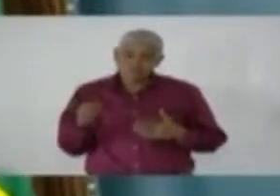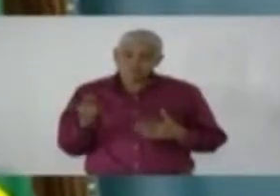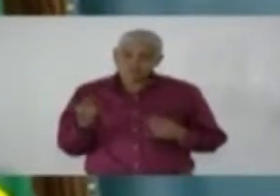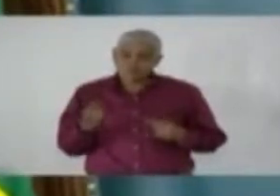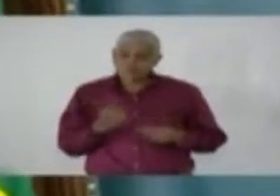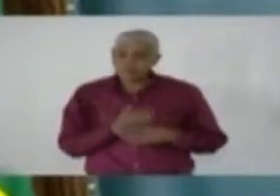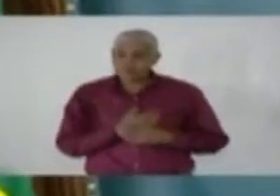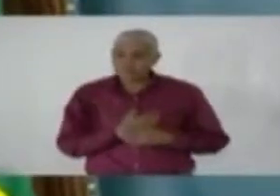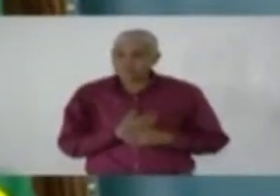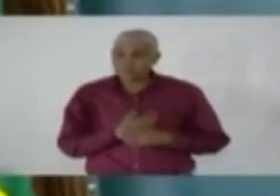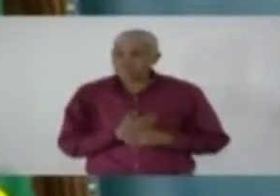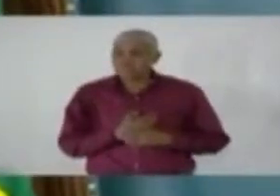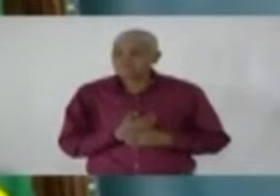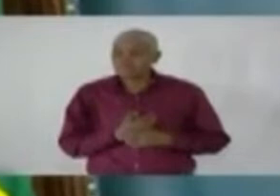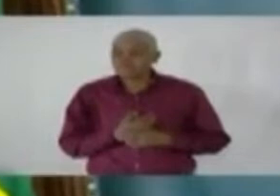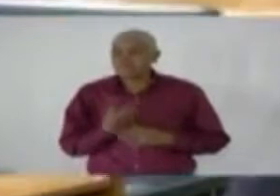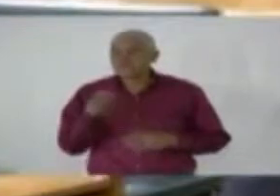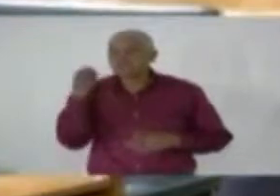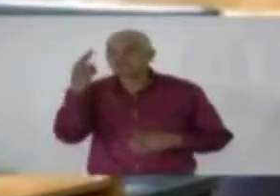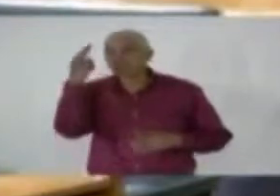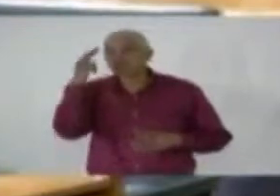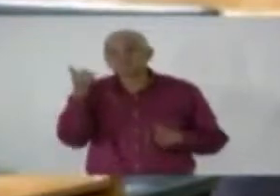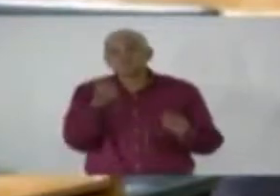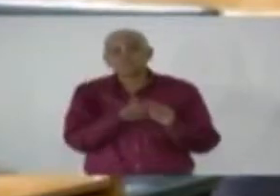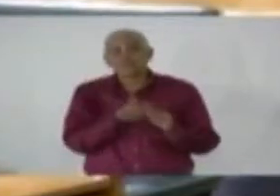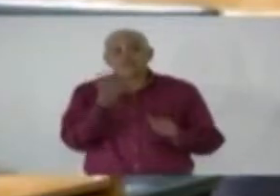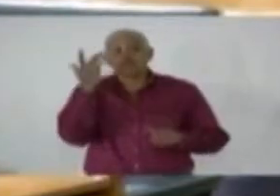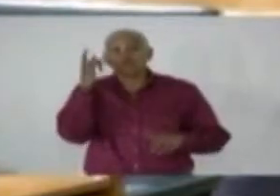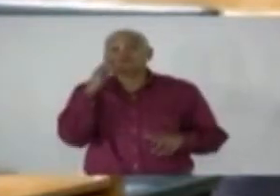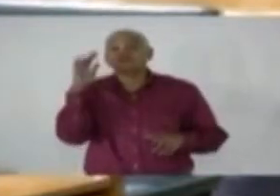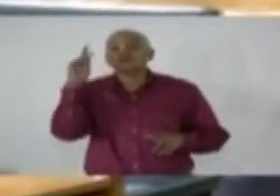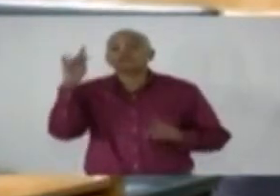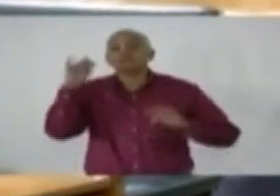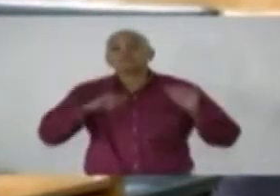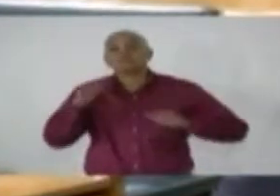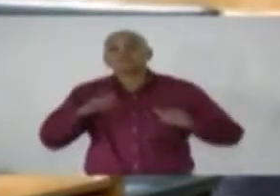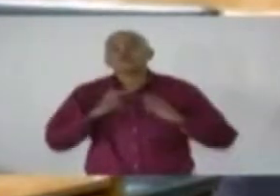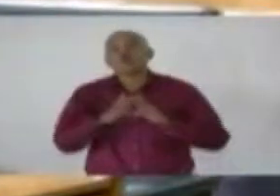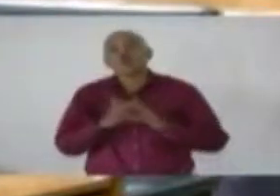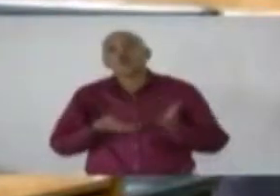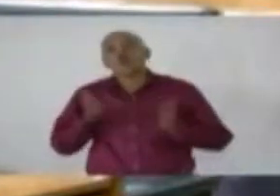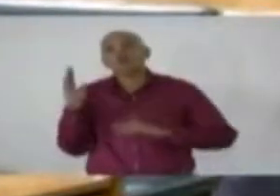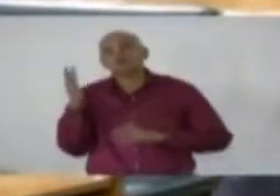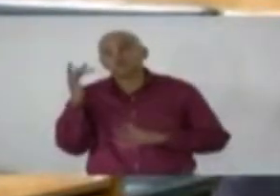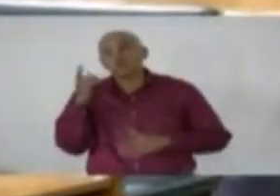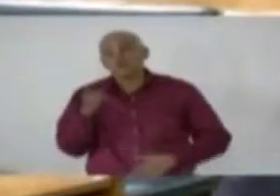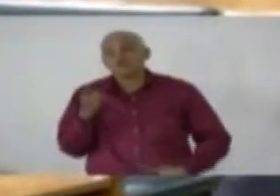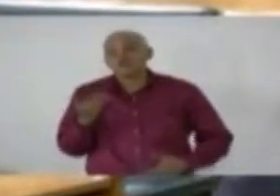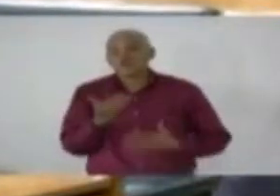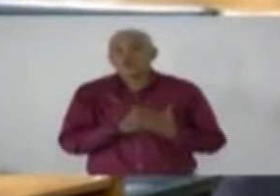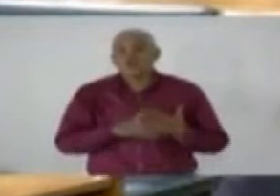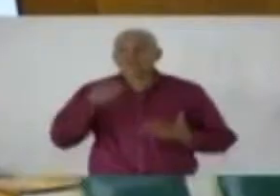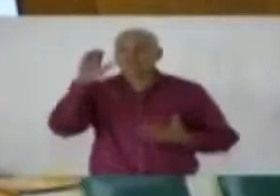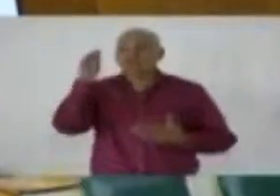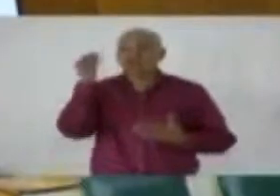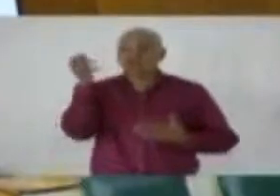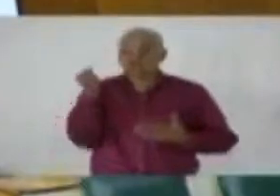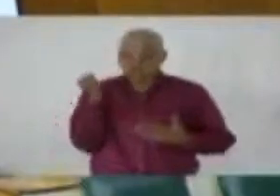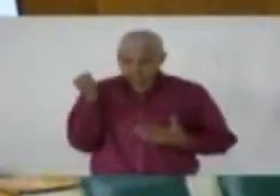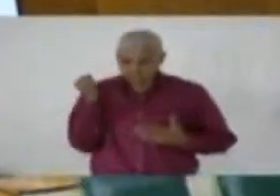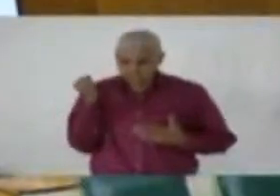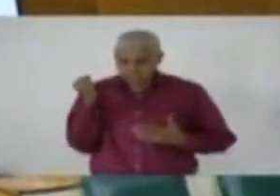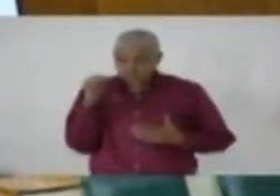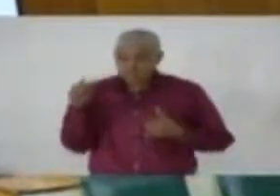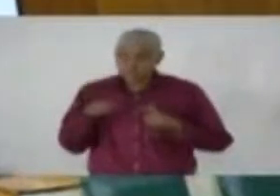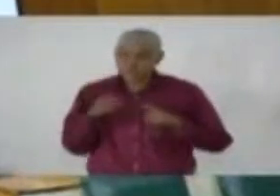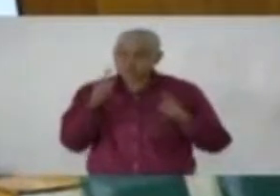Well, I tell you the rationale behind it, Mr. President. You earn foreign currency when